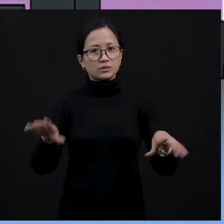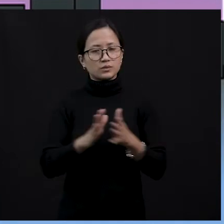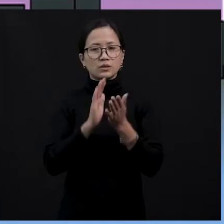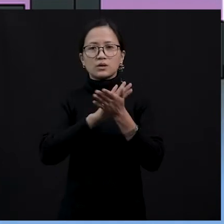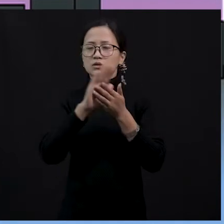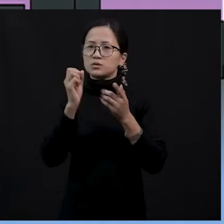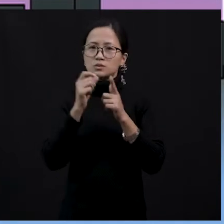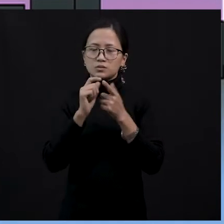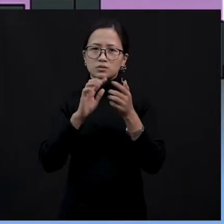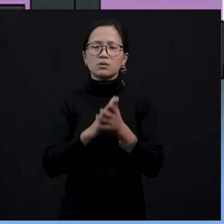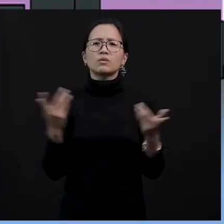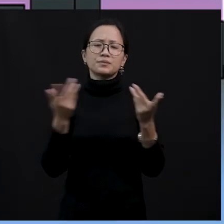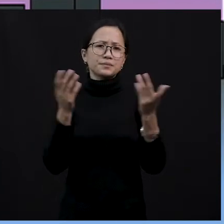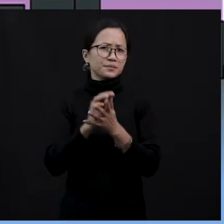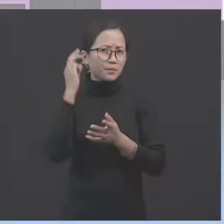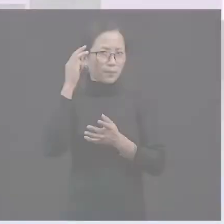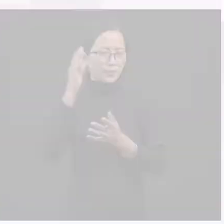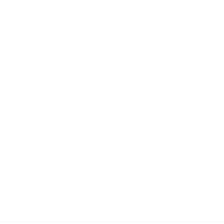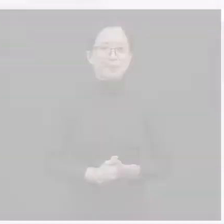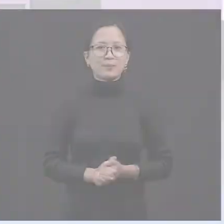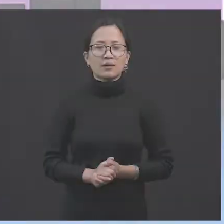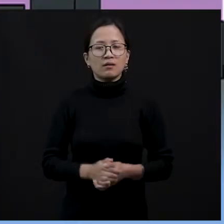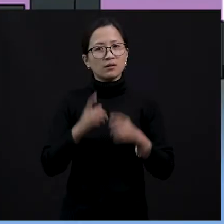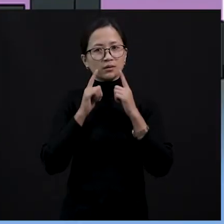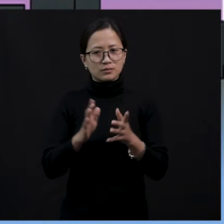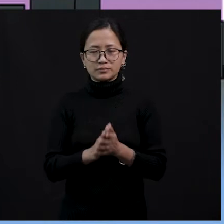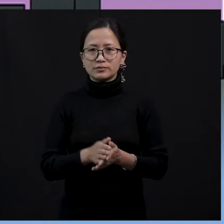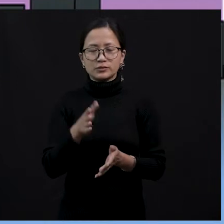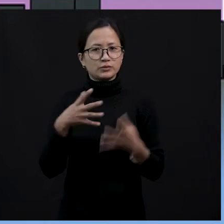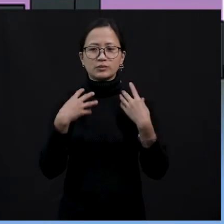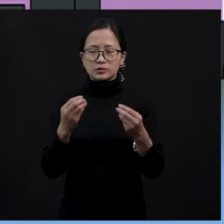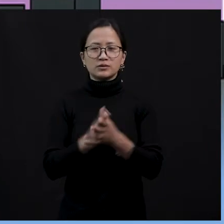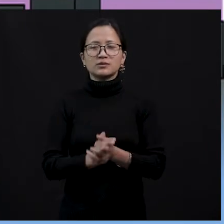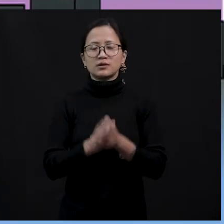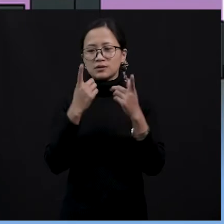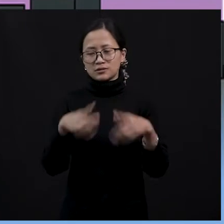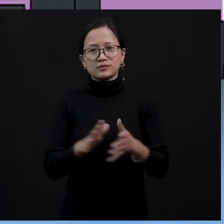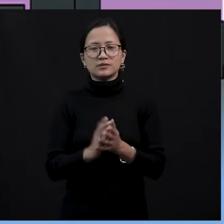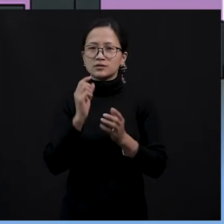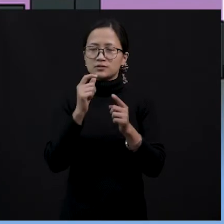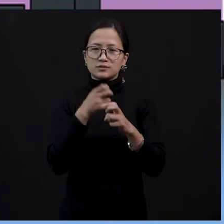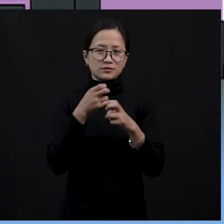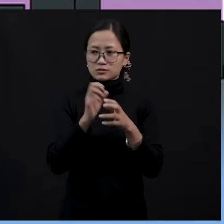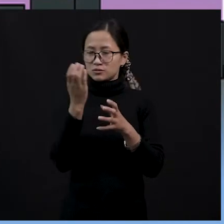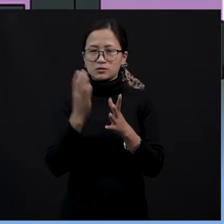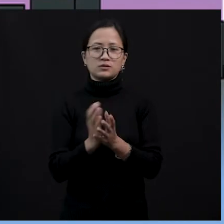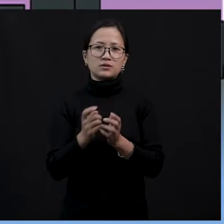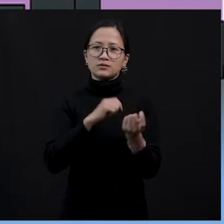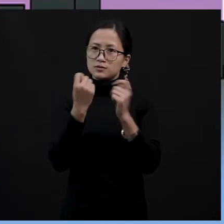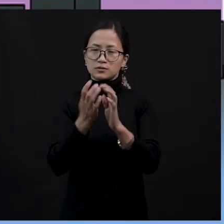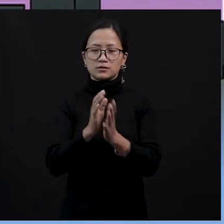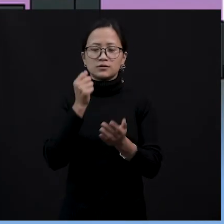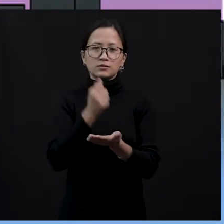is happening to my memory? Have I really lost it? But he did not want to leave any stone unturned, and